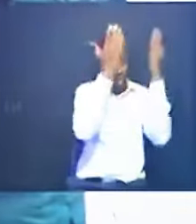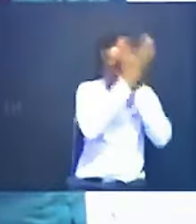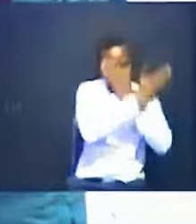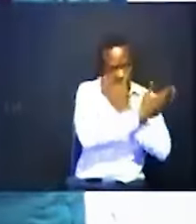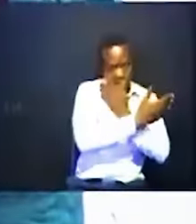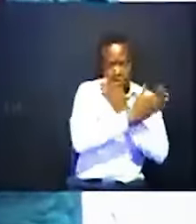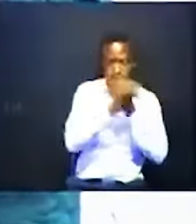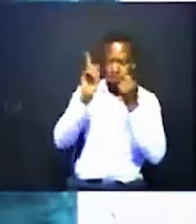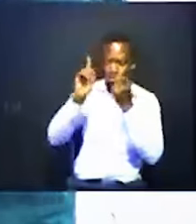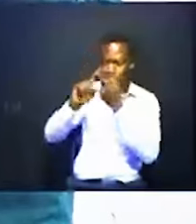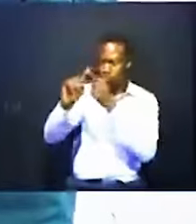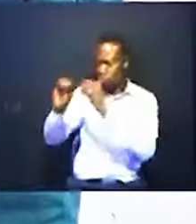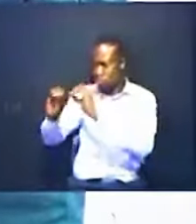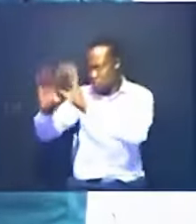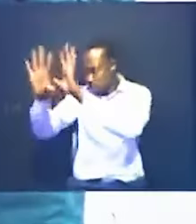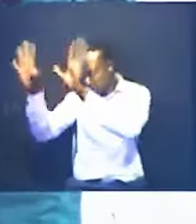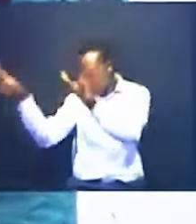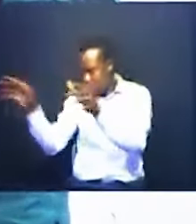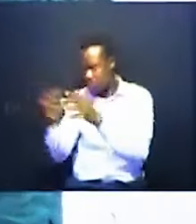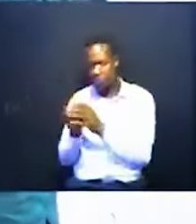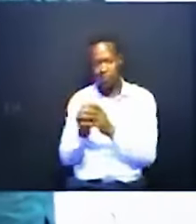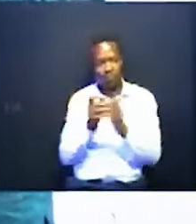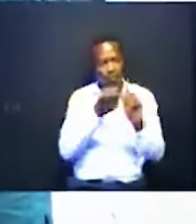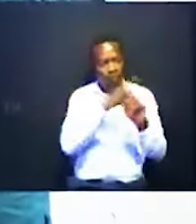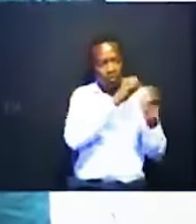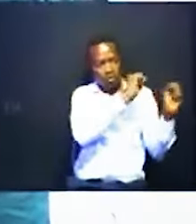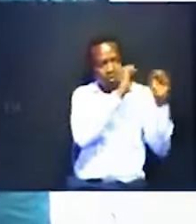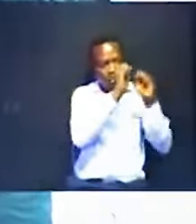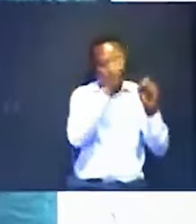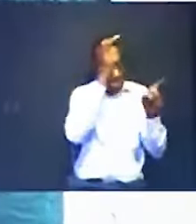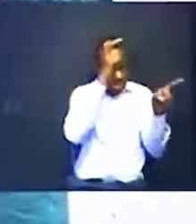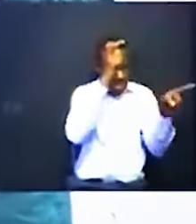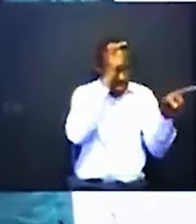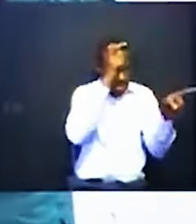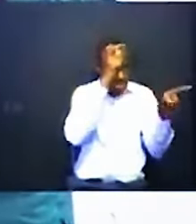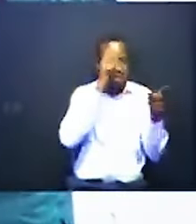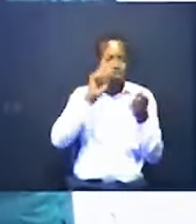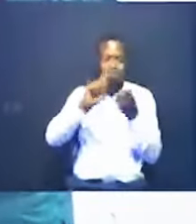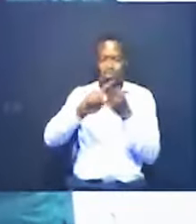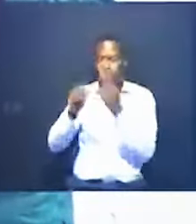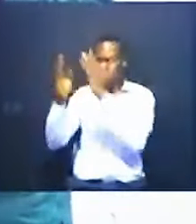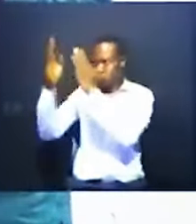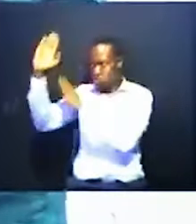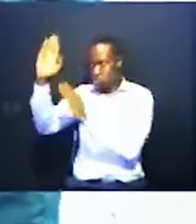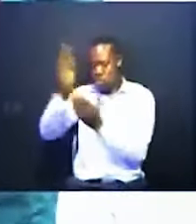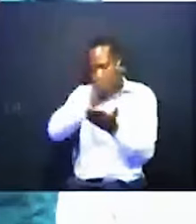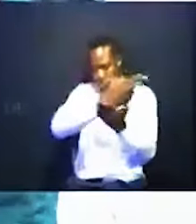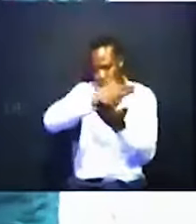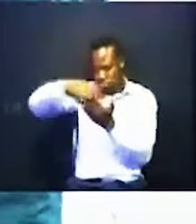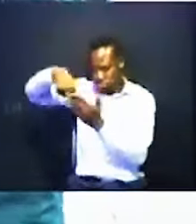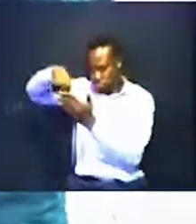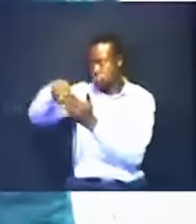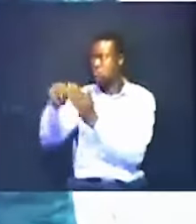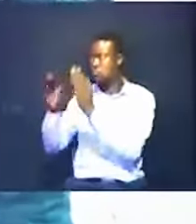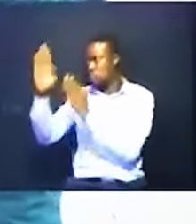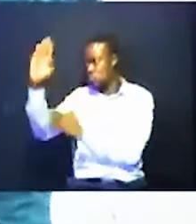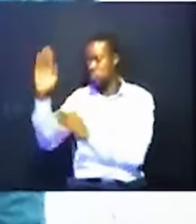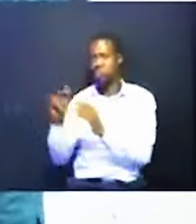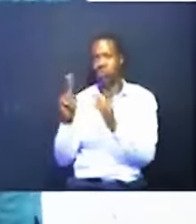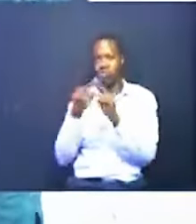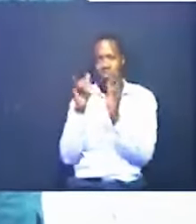Danny won every sum abahim. And from the power of Satan to God. Now what Danny won every Satan to me as